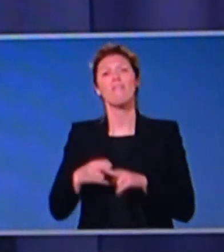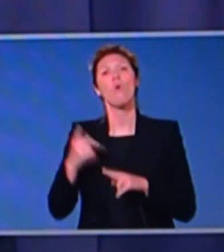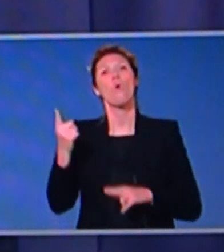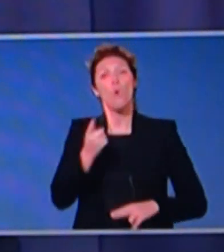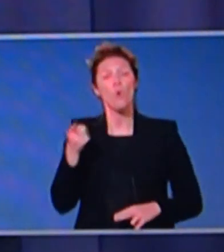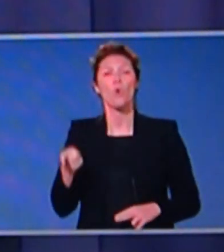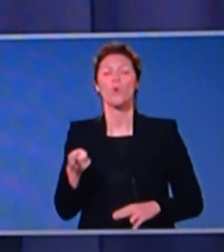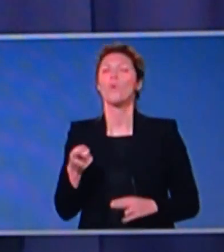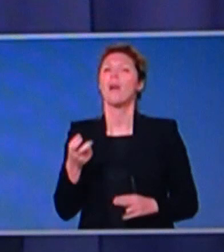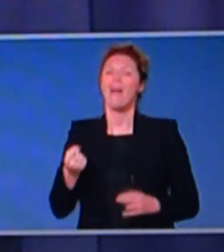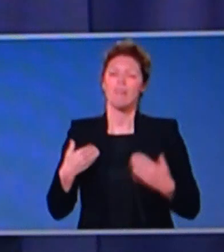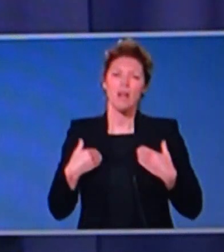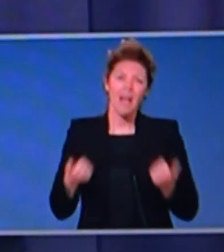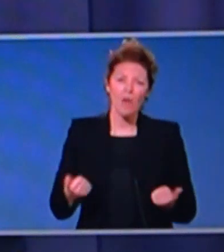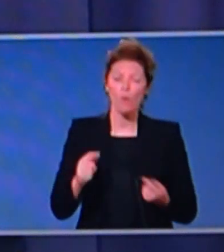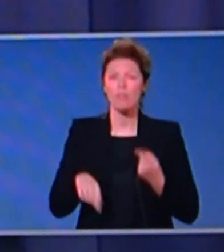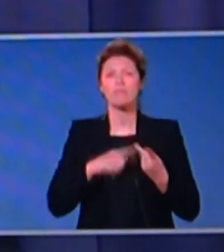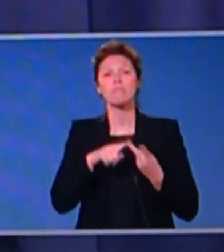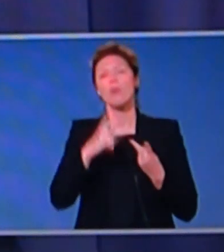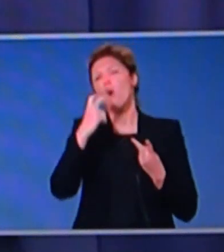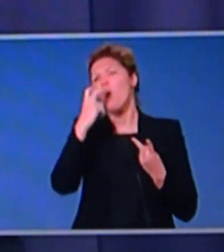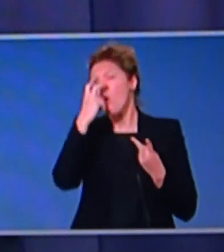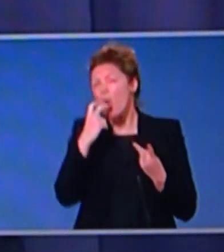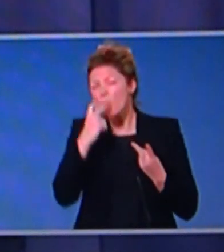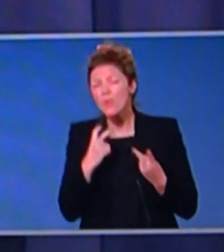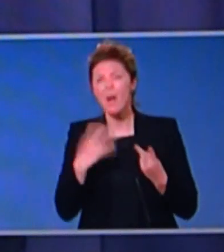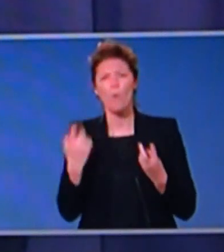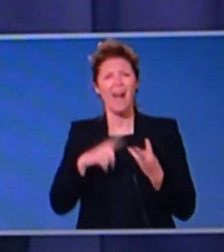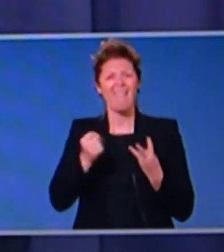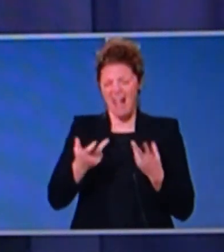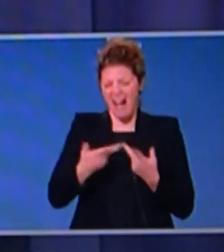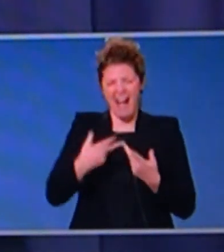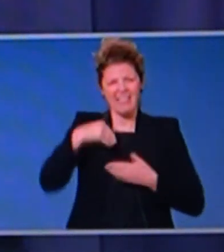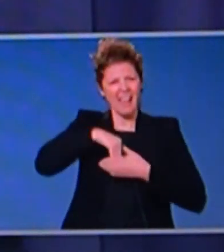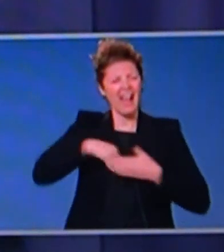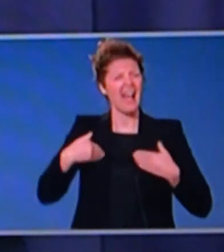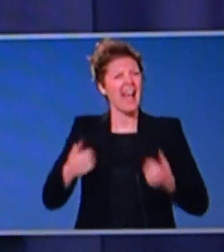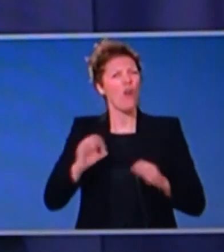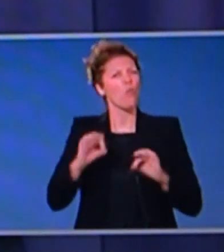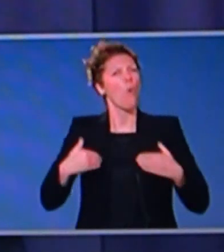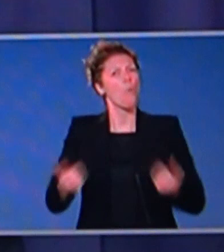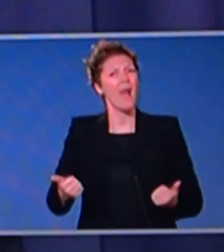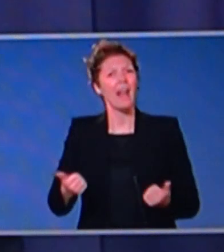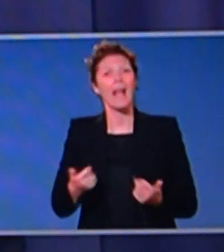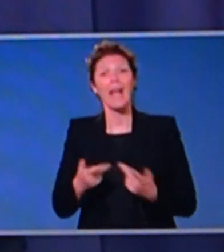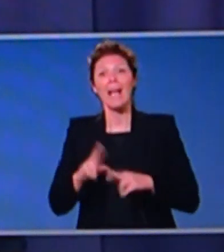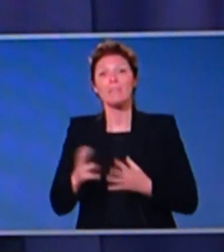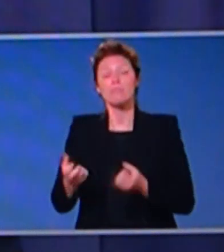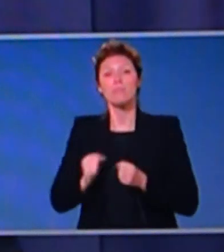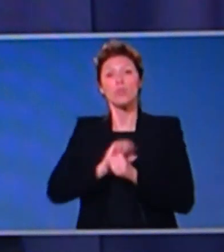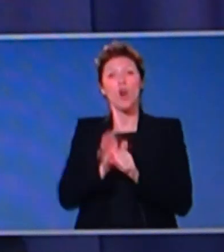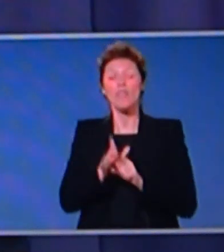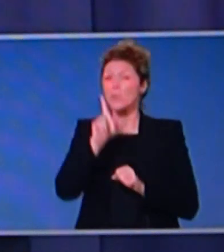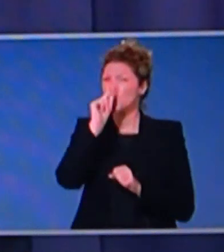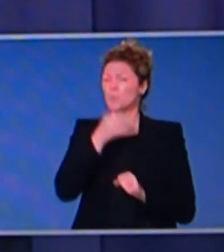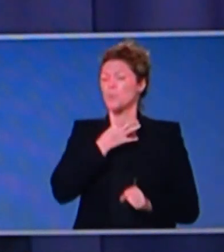are vulnerable because of whether their age or comorbidities or other health challenges that they may have. And that's why